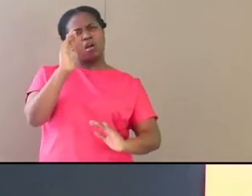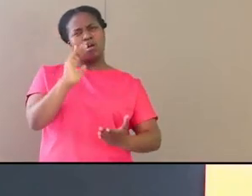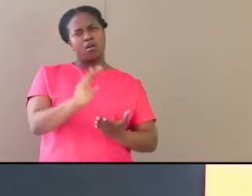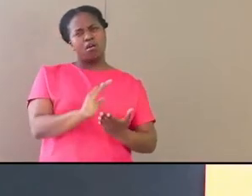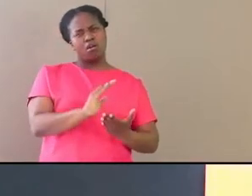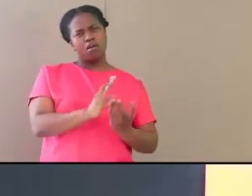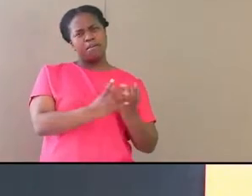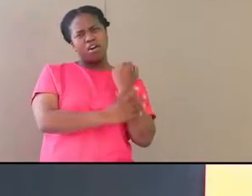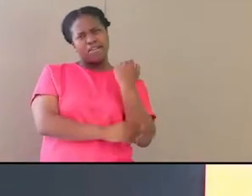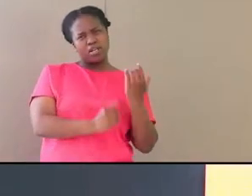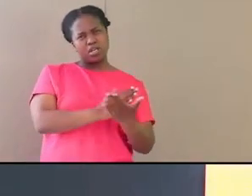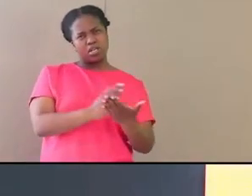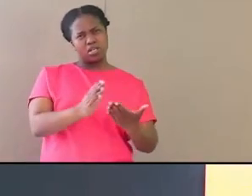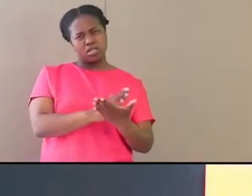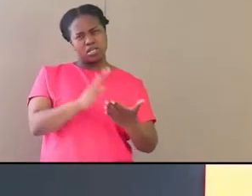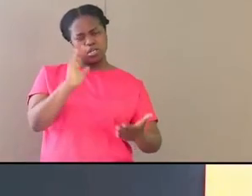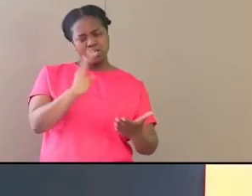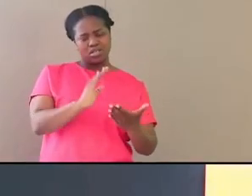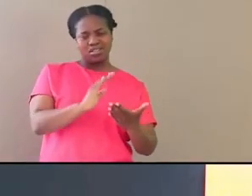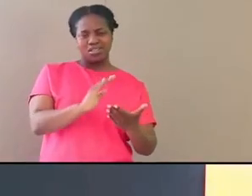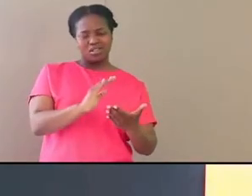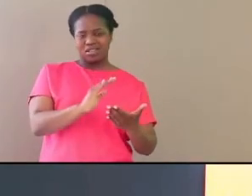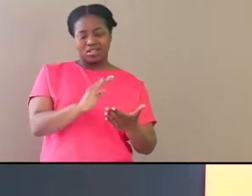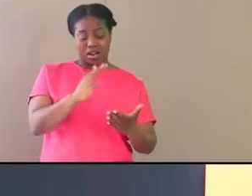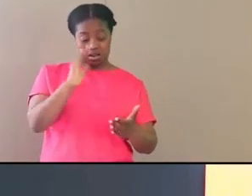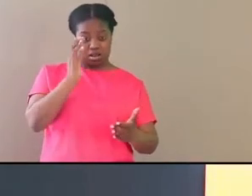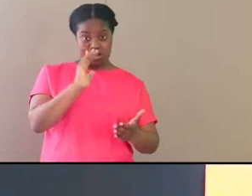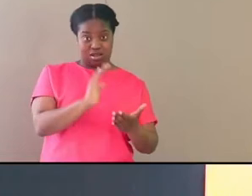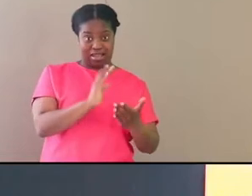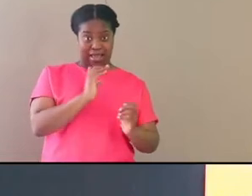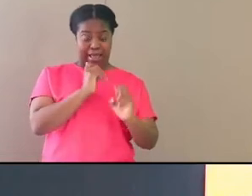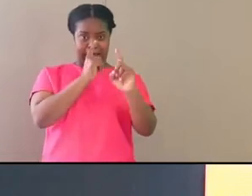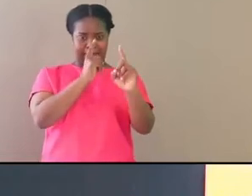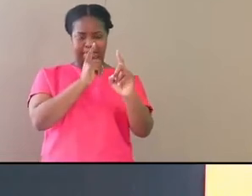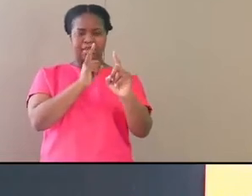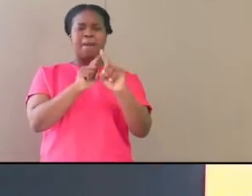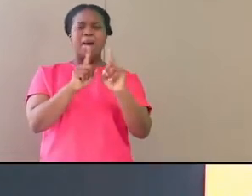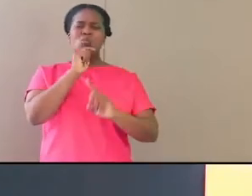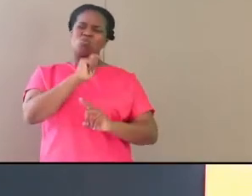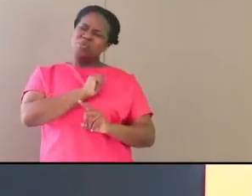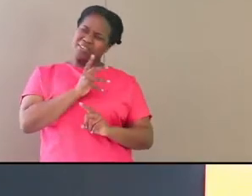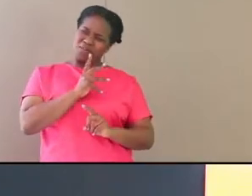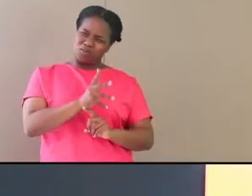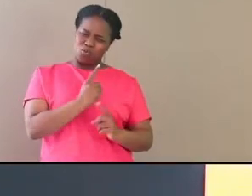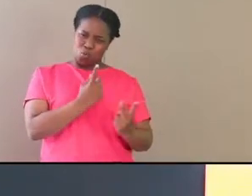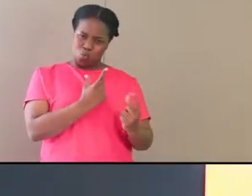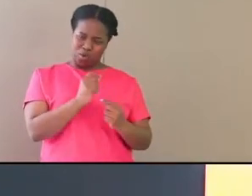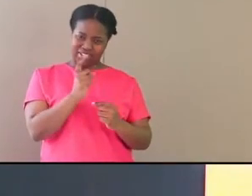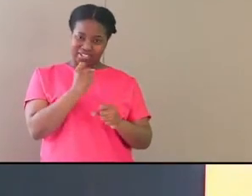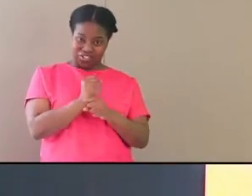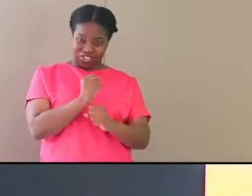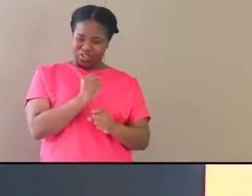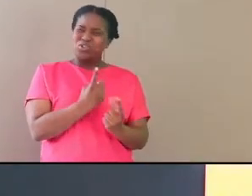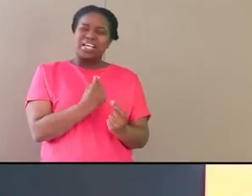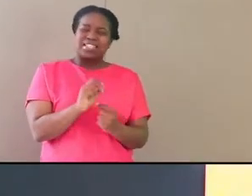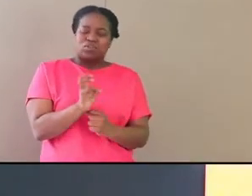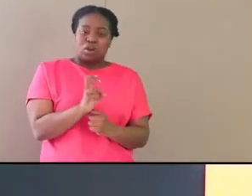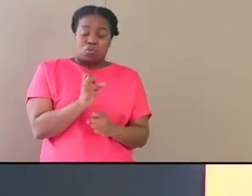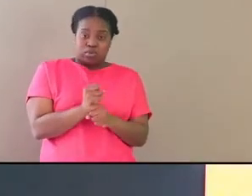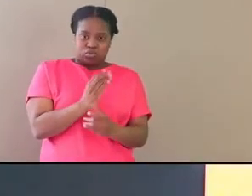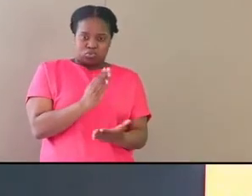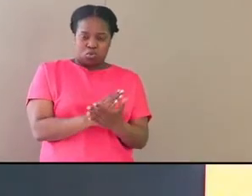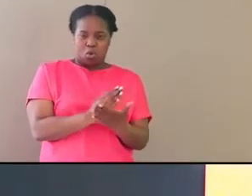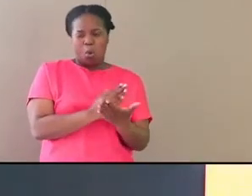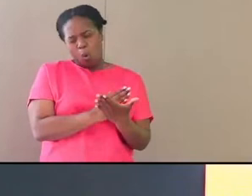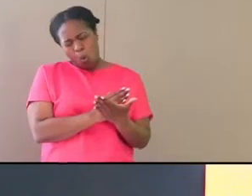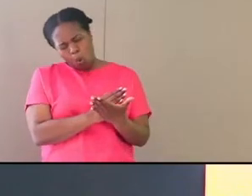continue because we're aiming here, because reduction is aiming here. What is it that we need to do to aim here so that even if we